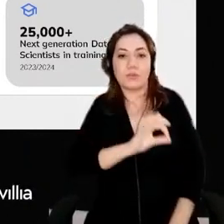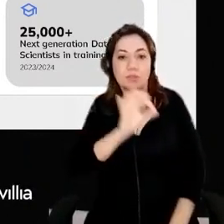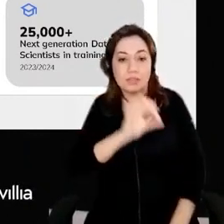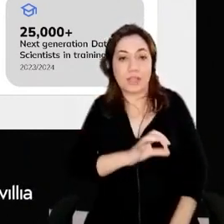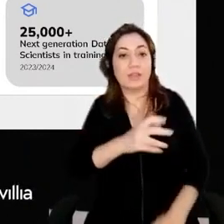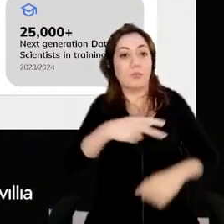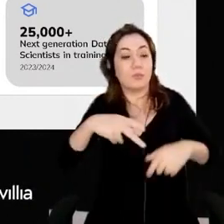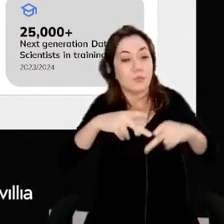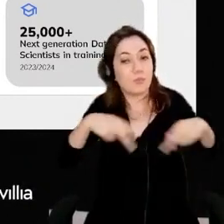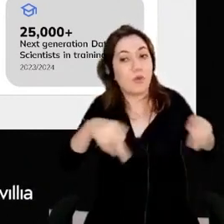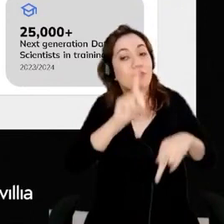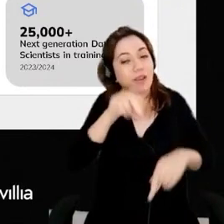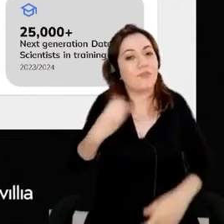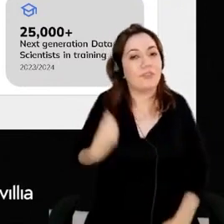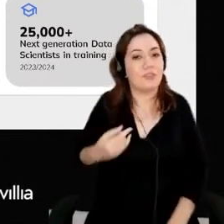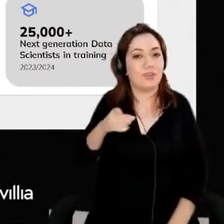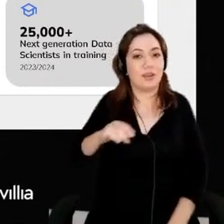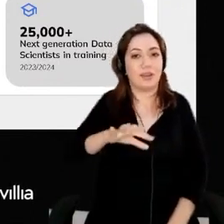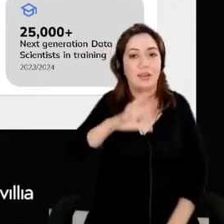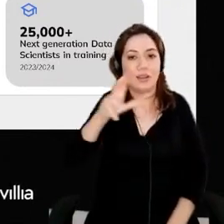as an organization is to be able to